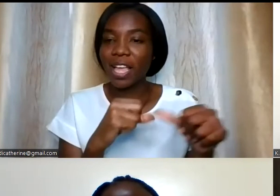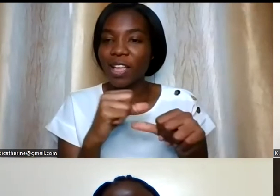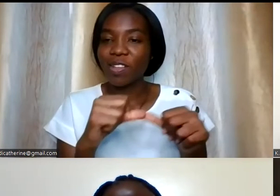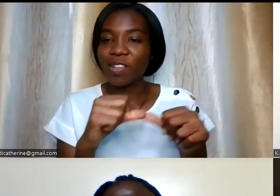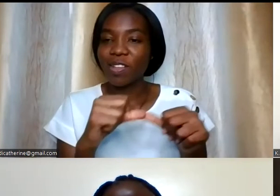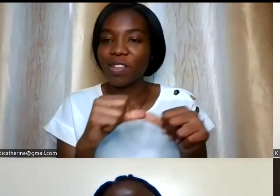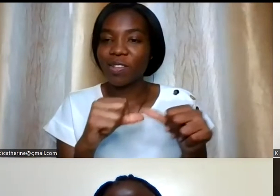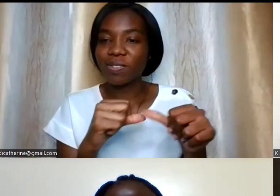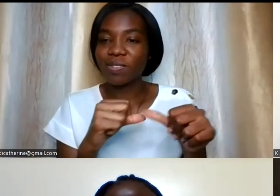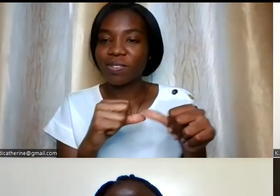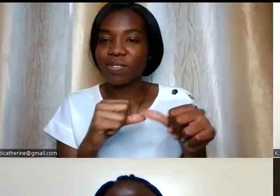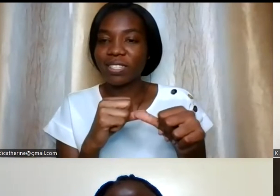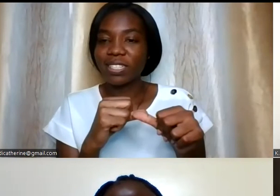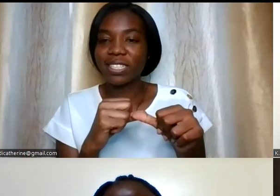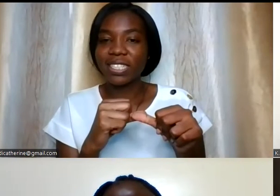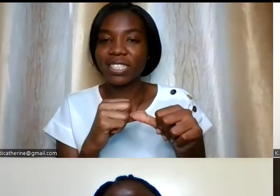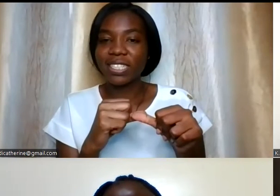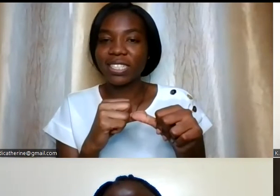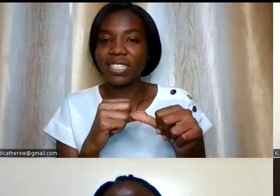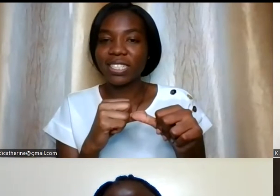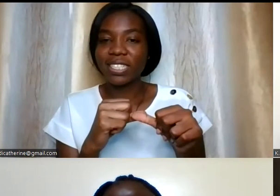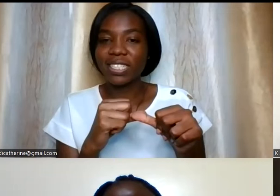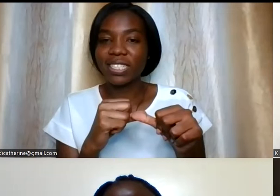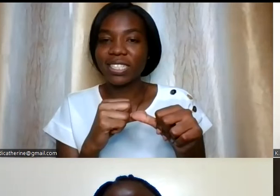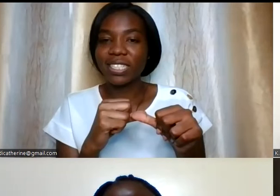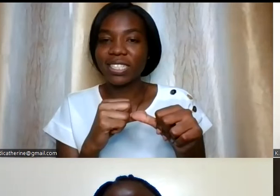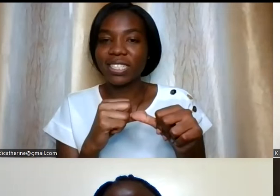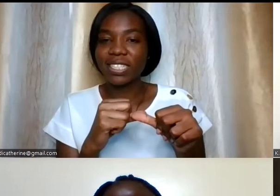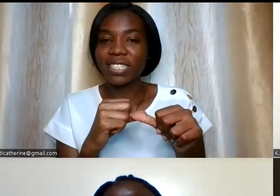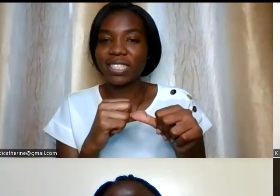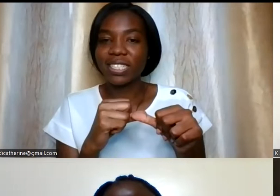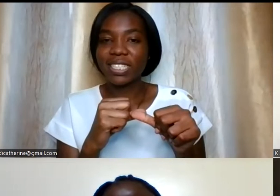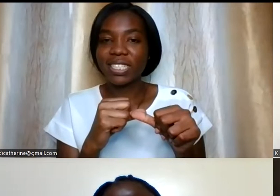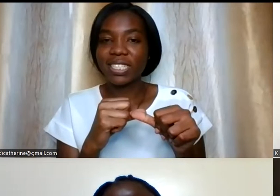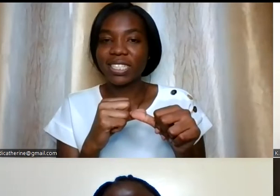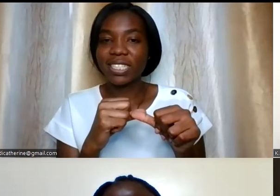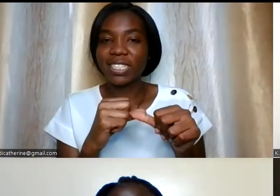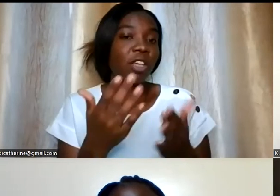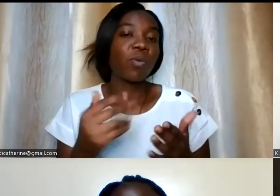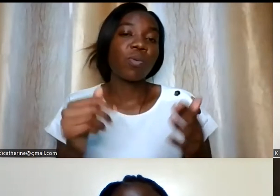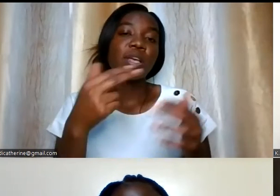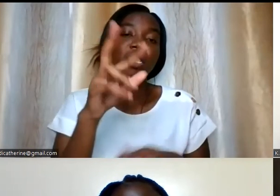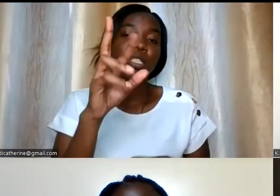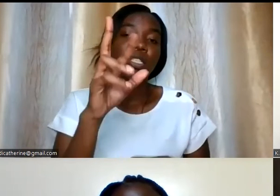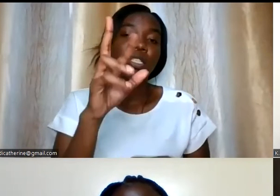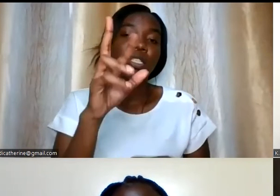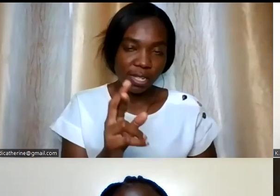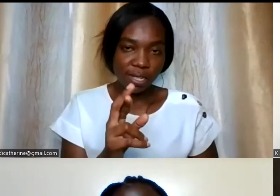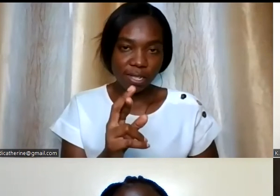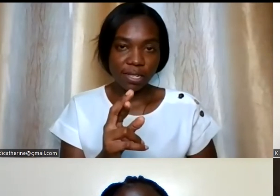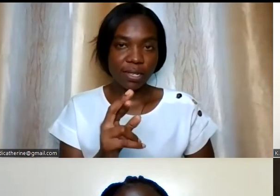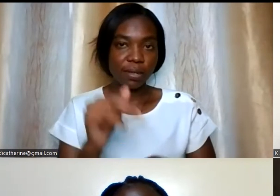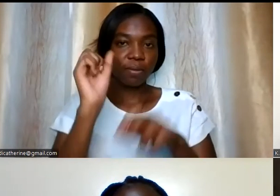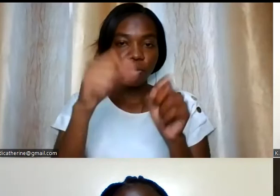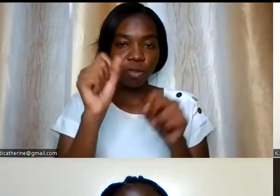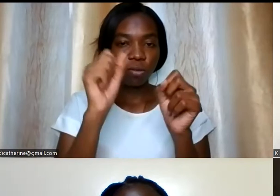you've had Emily as you're coming in, us trying to understand how HRs can vent, or